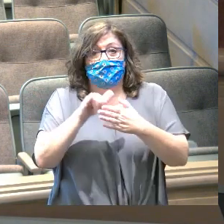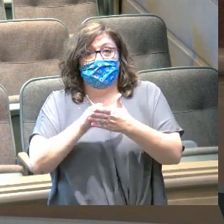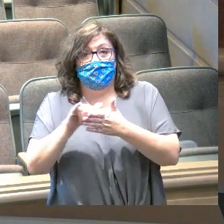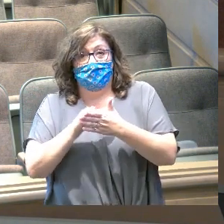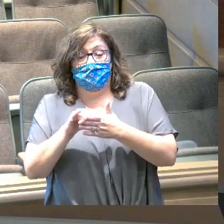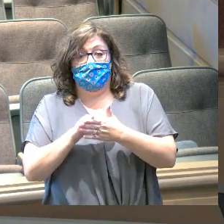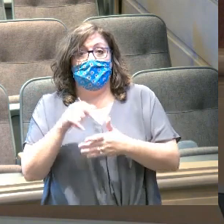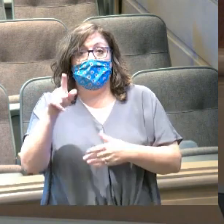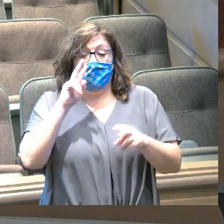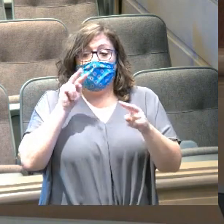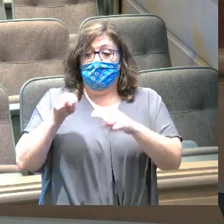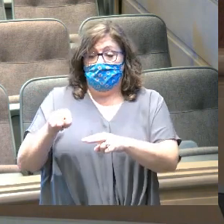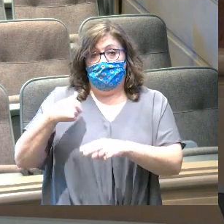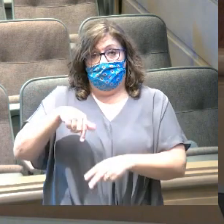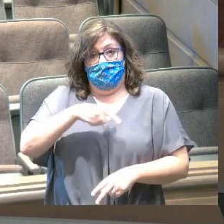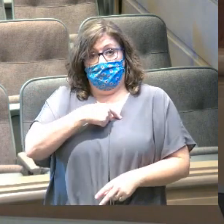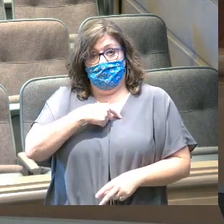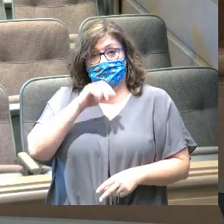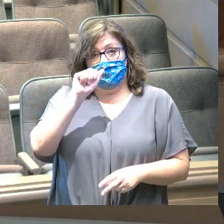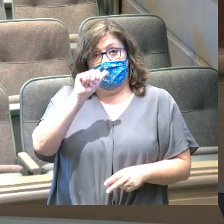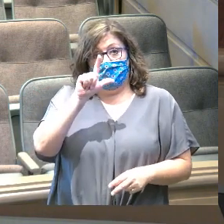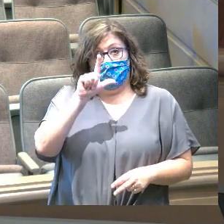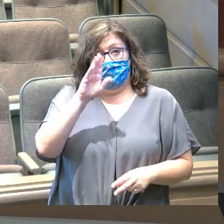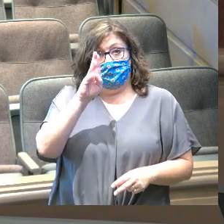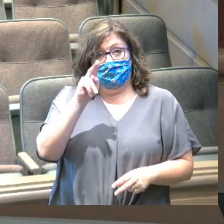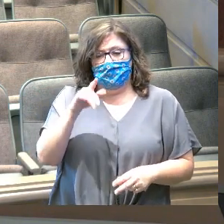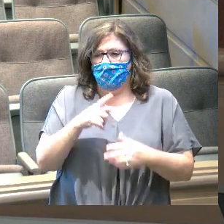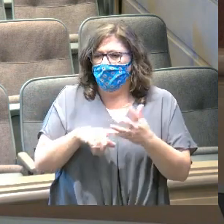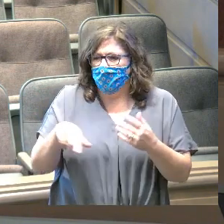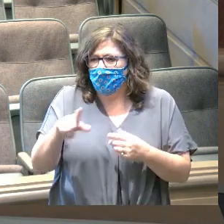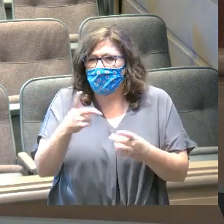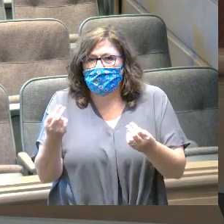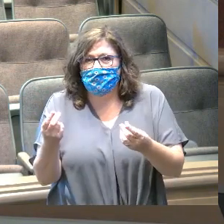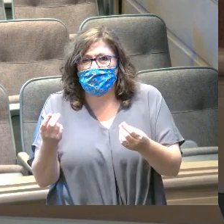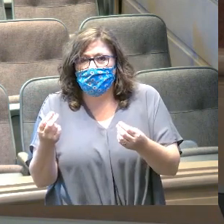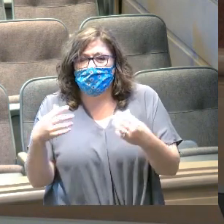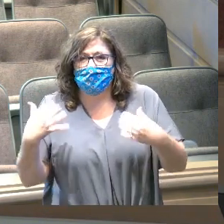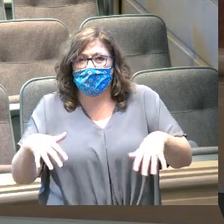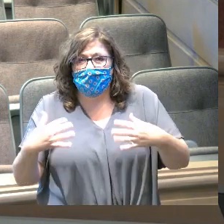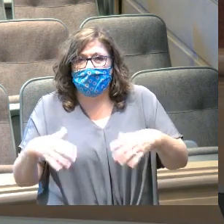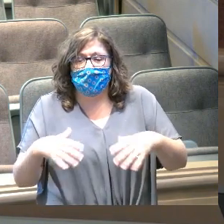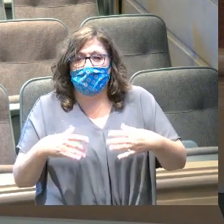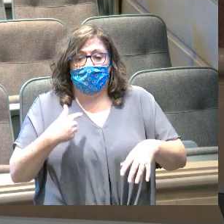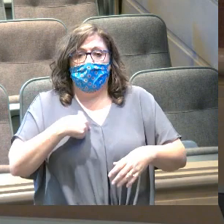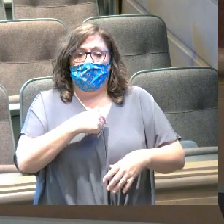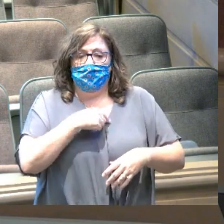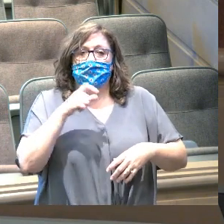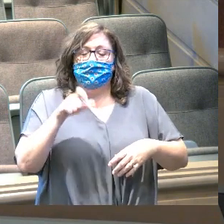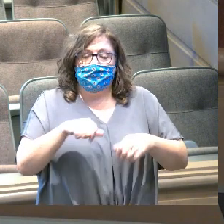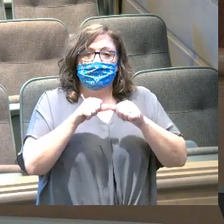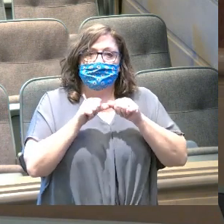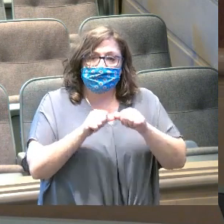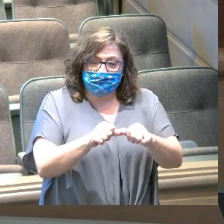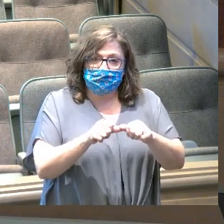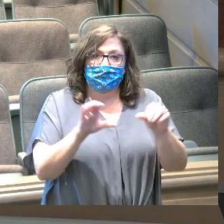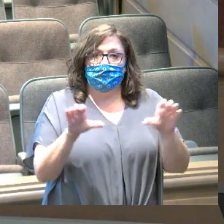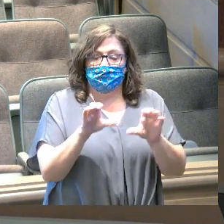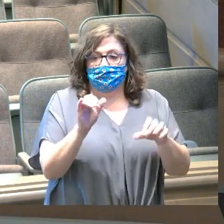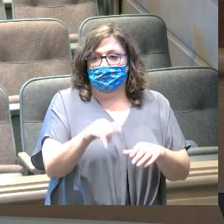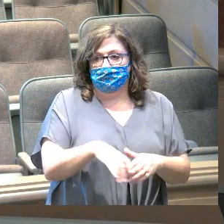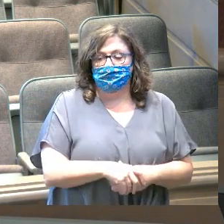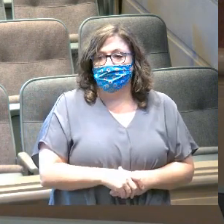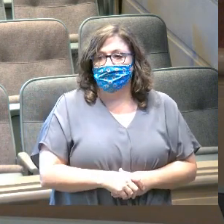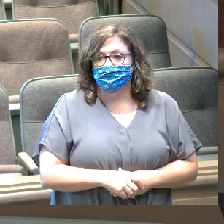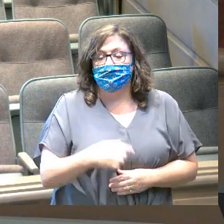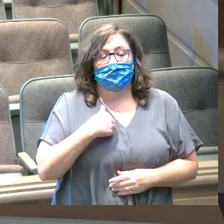looking to how we're doing things here, and we have flattened the curve. We have to continue to do that. I've been very impressed by